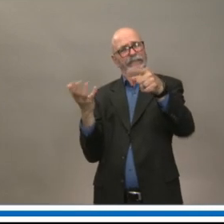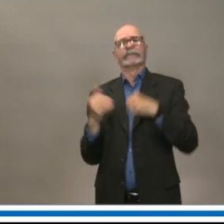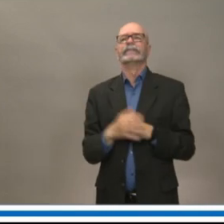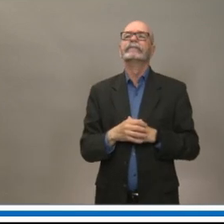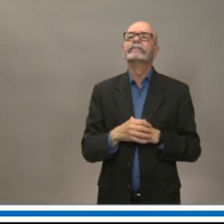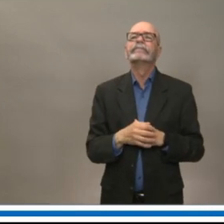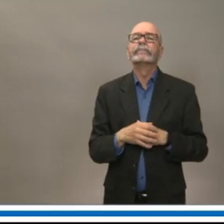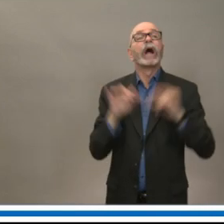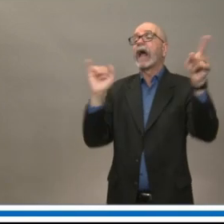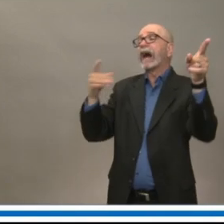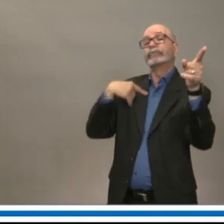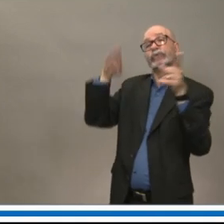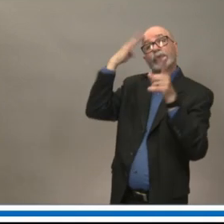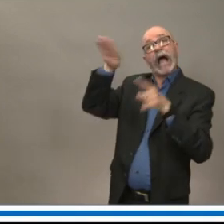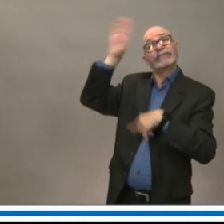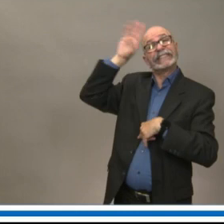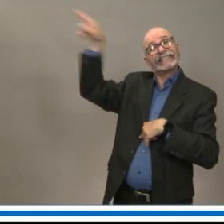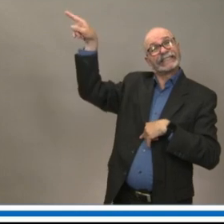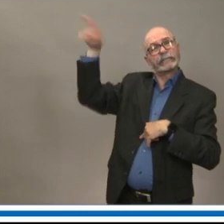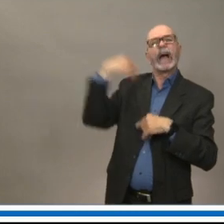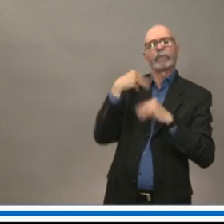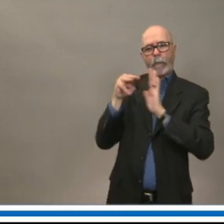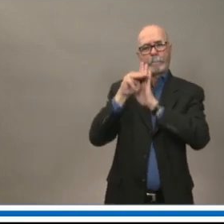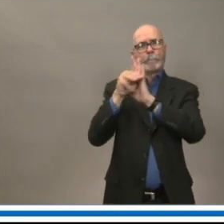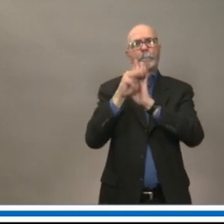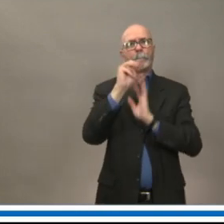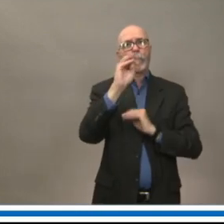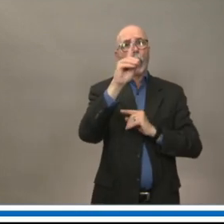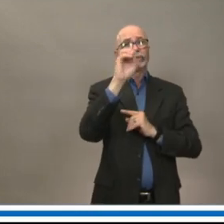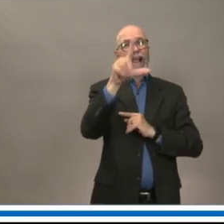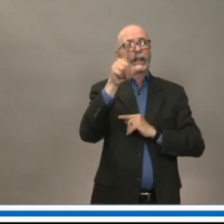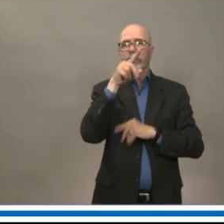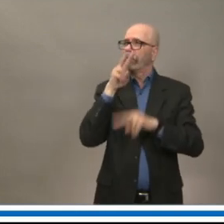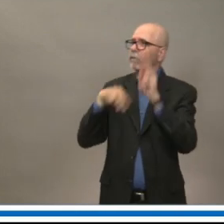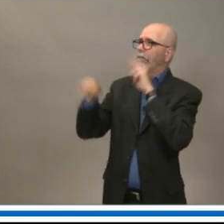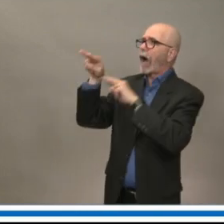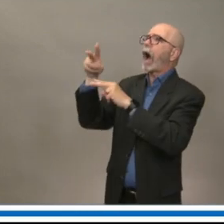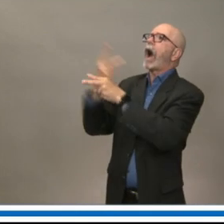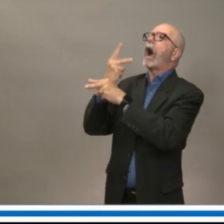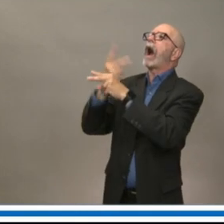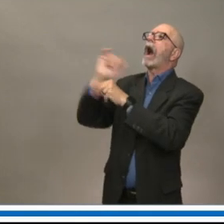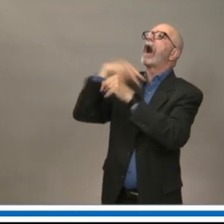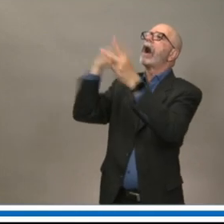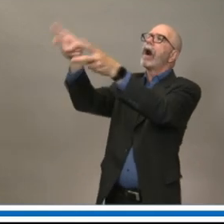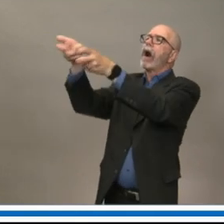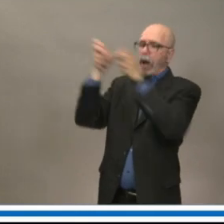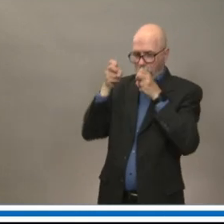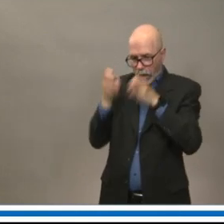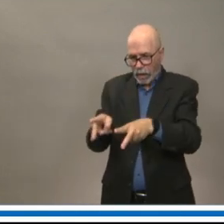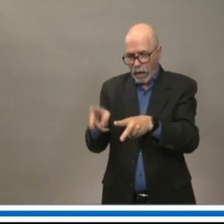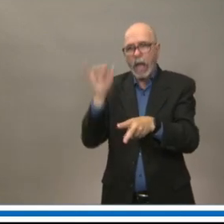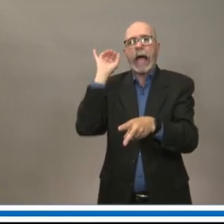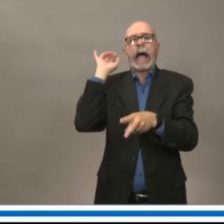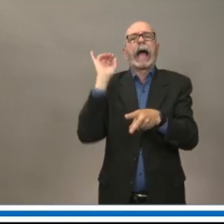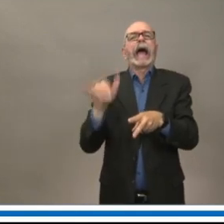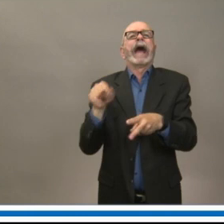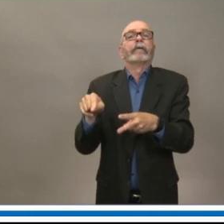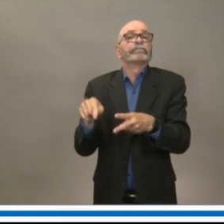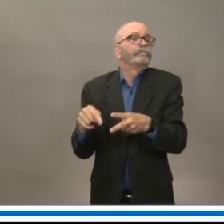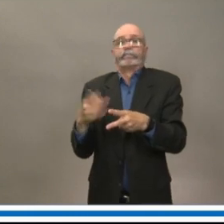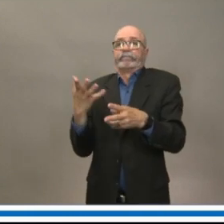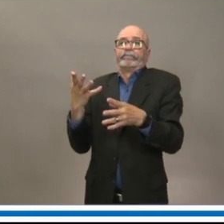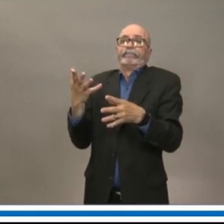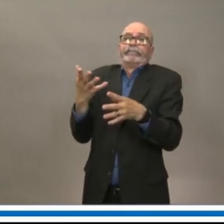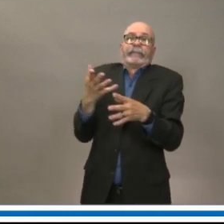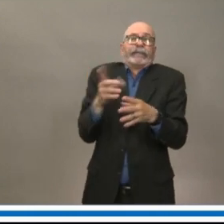is no really great way to measure directly or measure compliance. There are indirect ways that we can